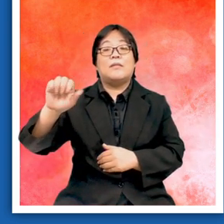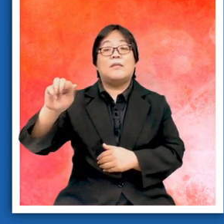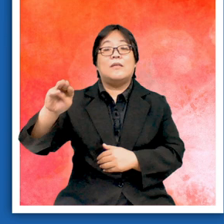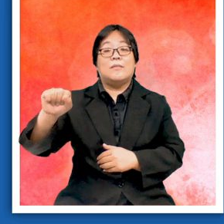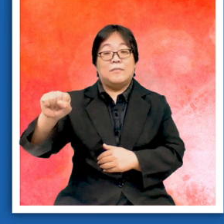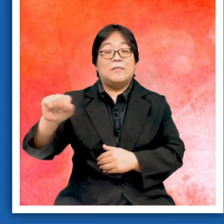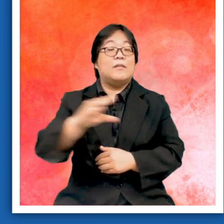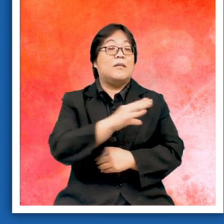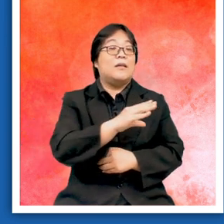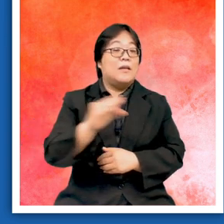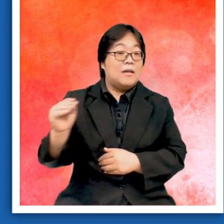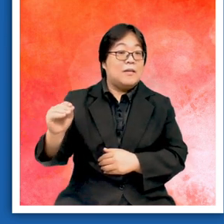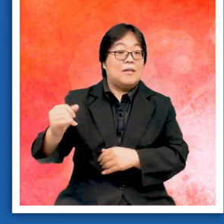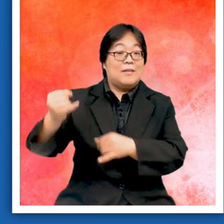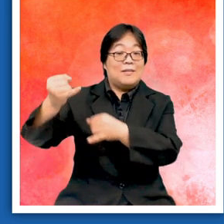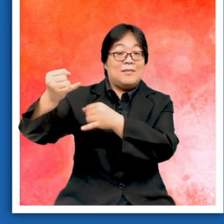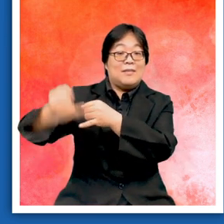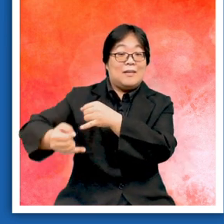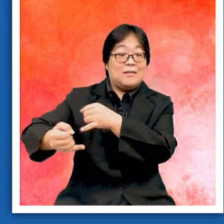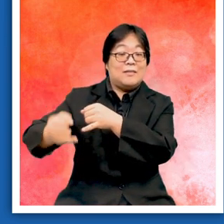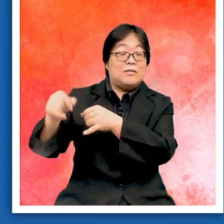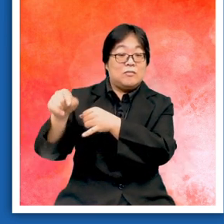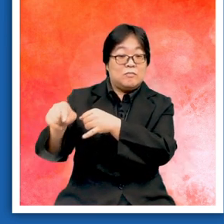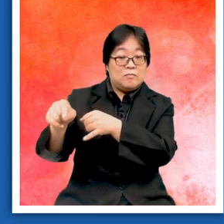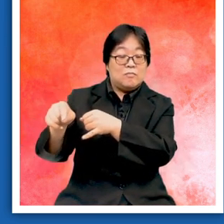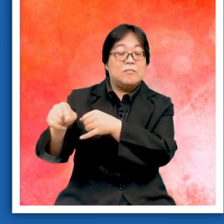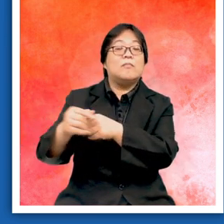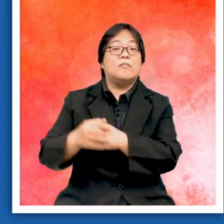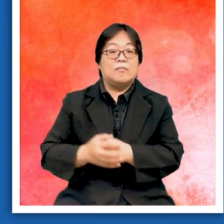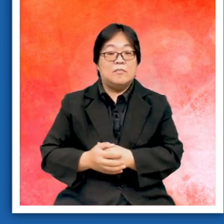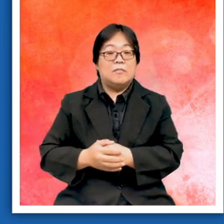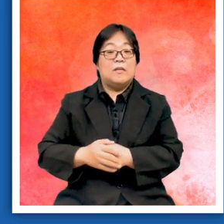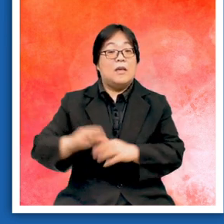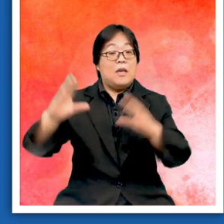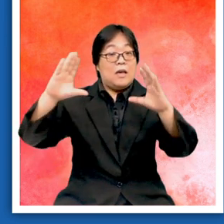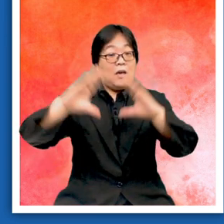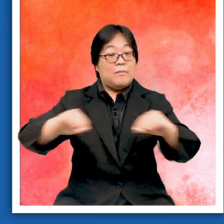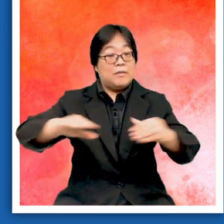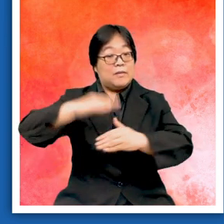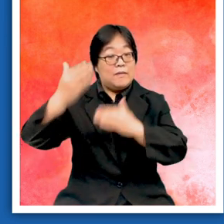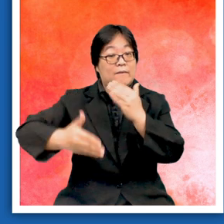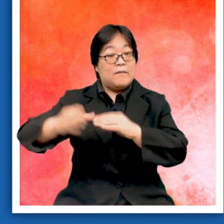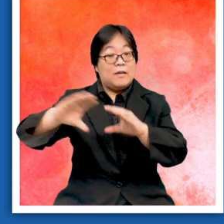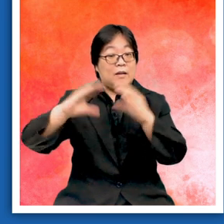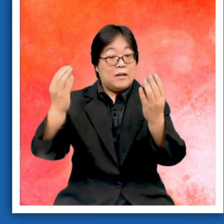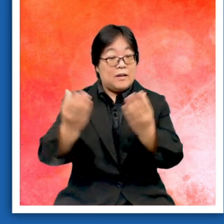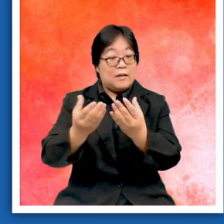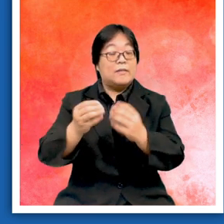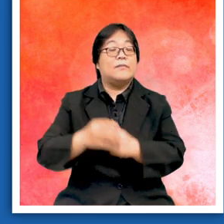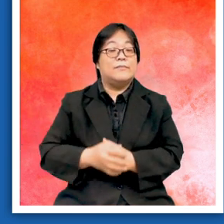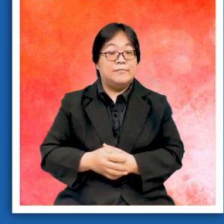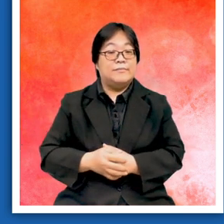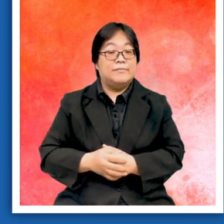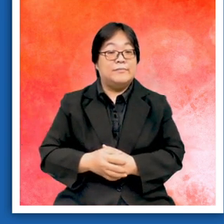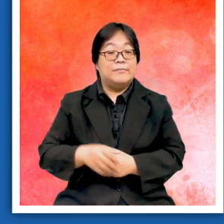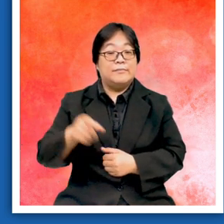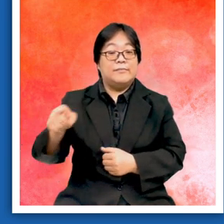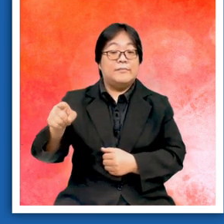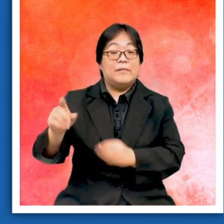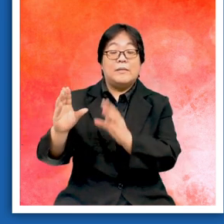and at the end of the session, the meeting will